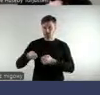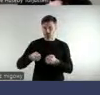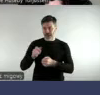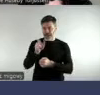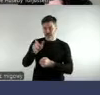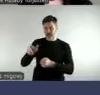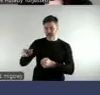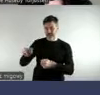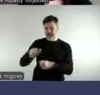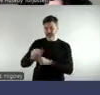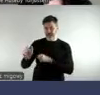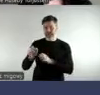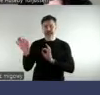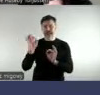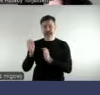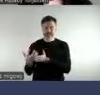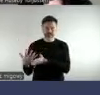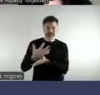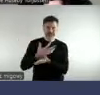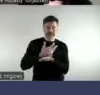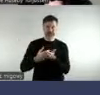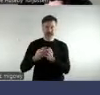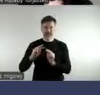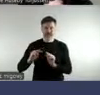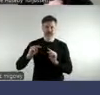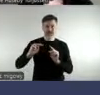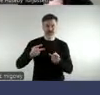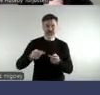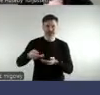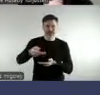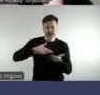regional level. And we also then coordinate and